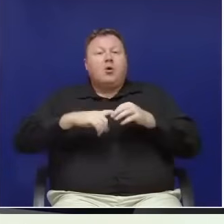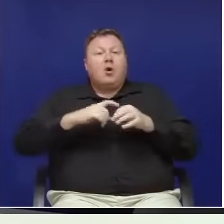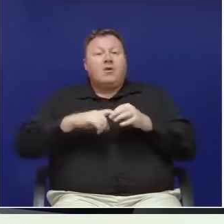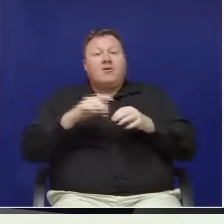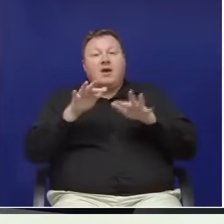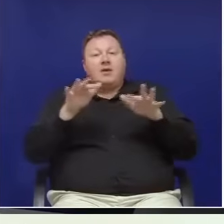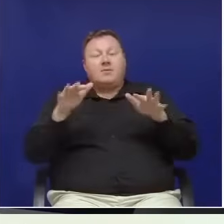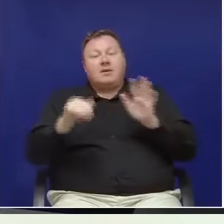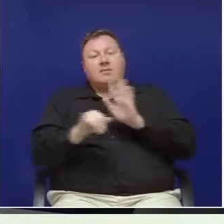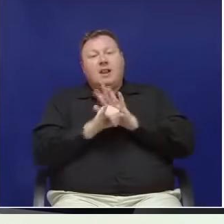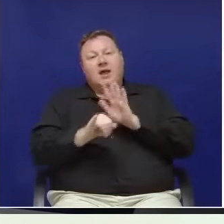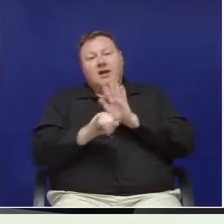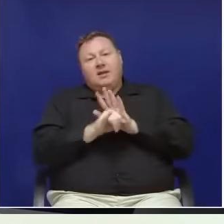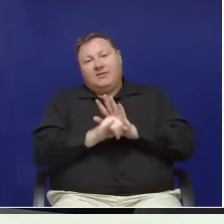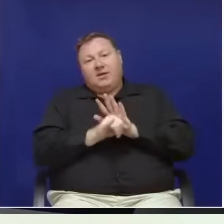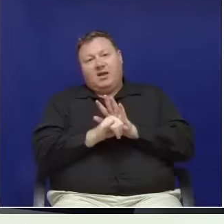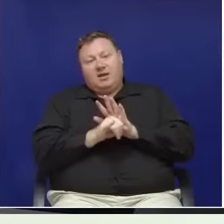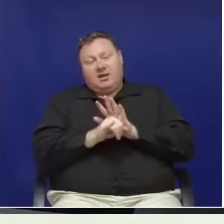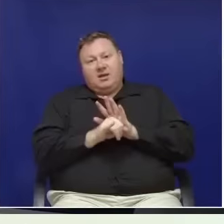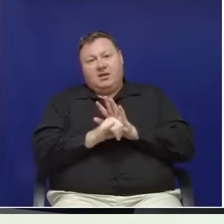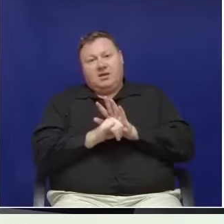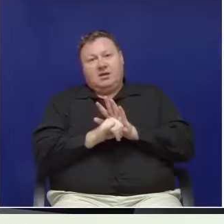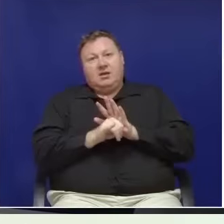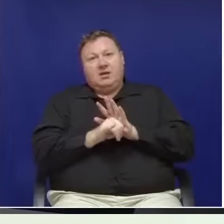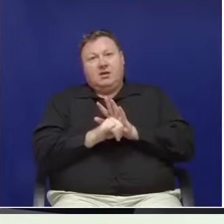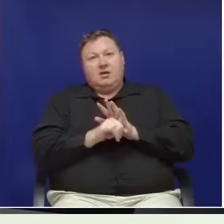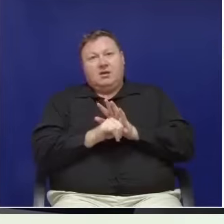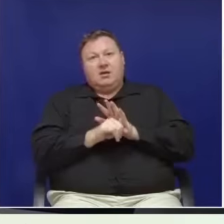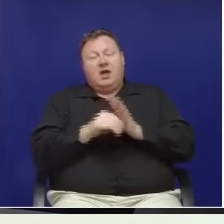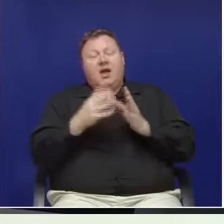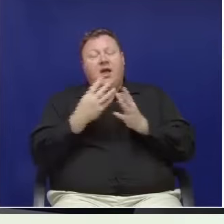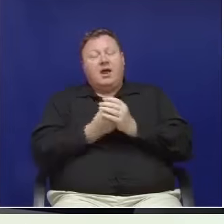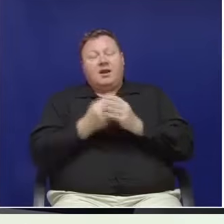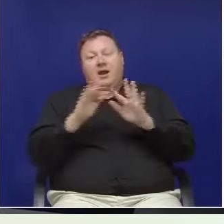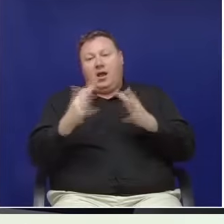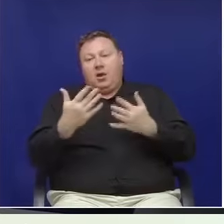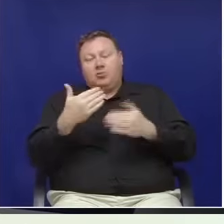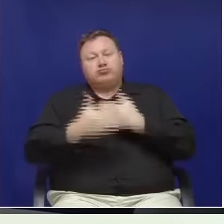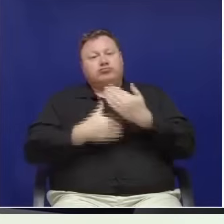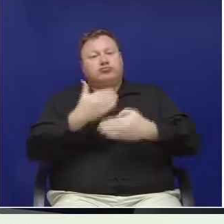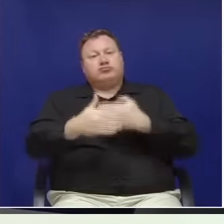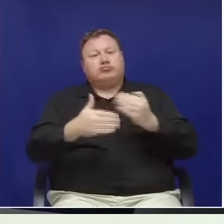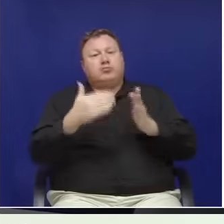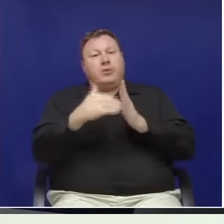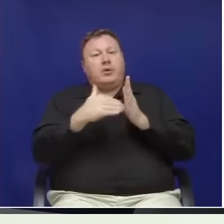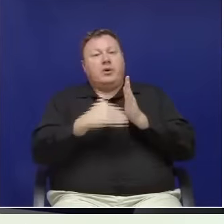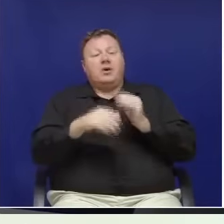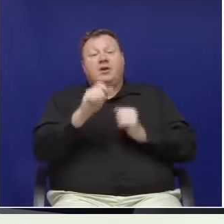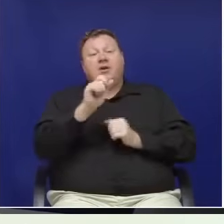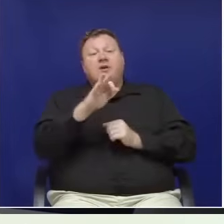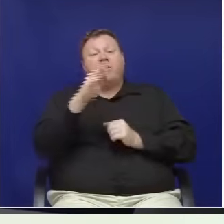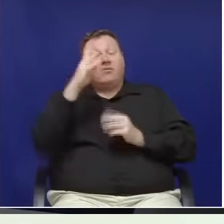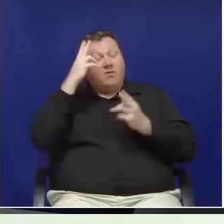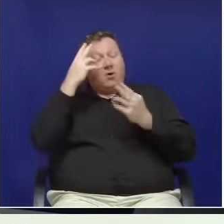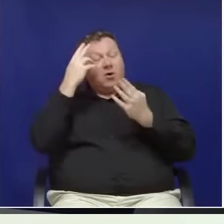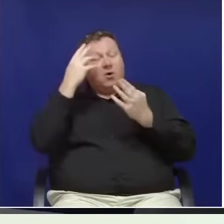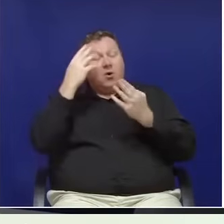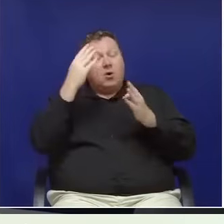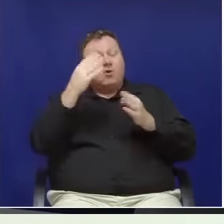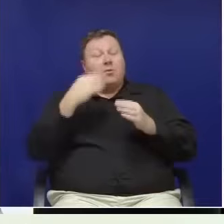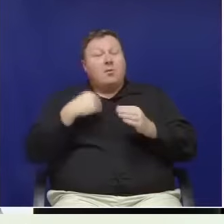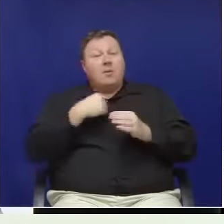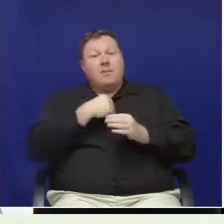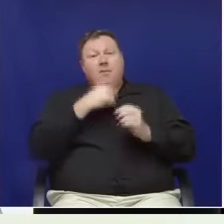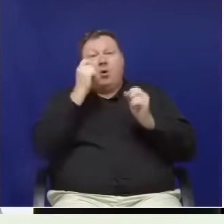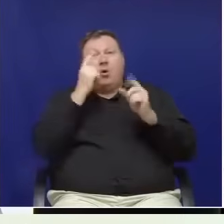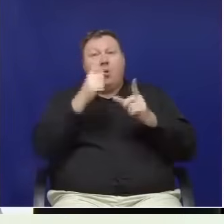people are identified and be accommodated. If the Honourable Member is aware that